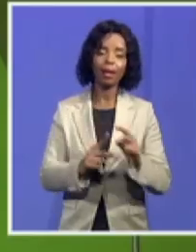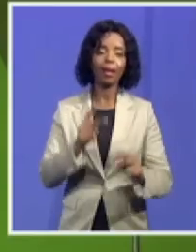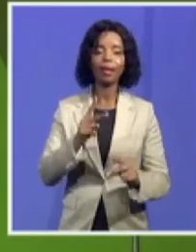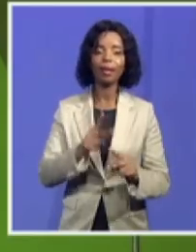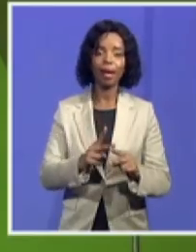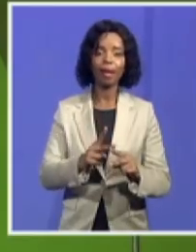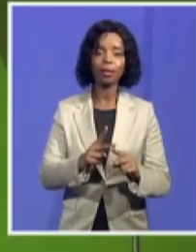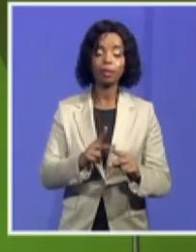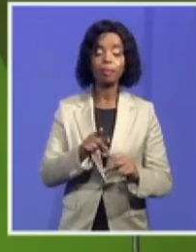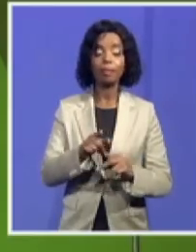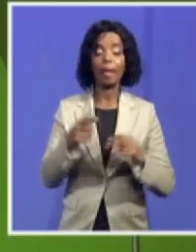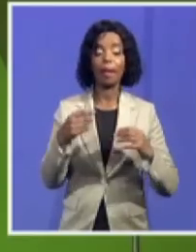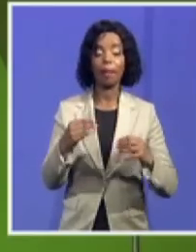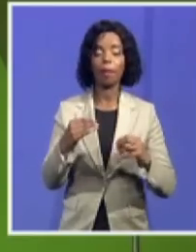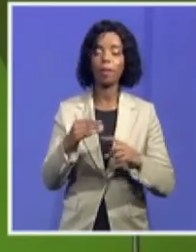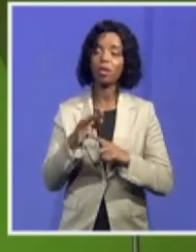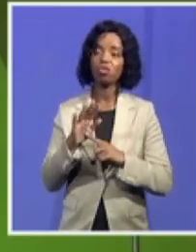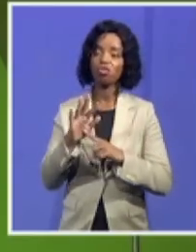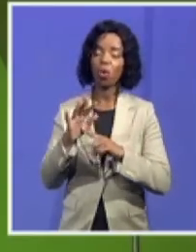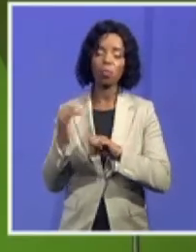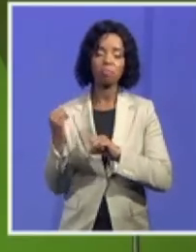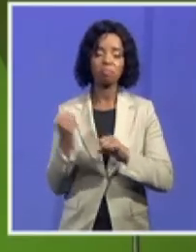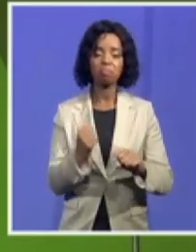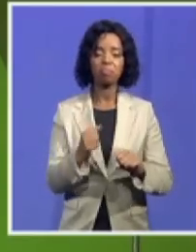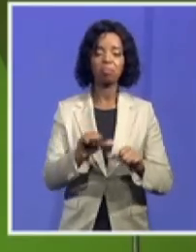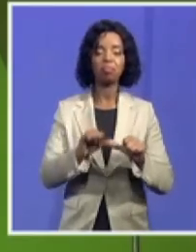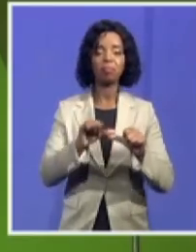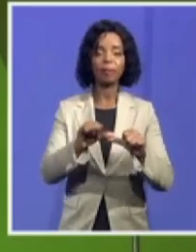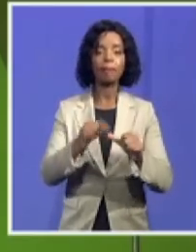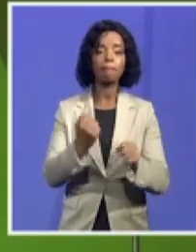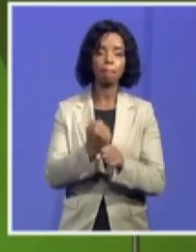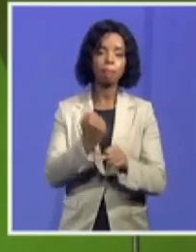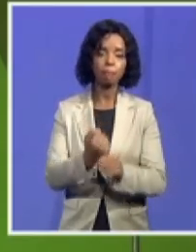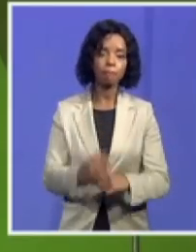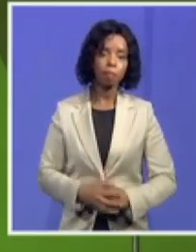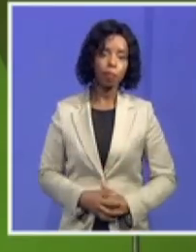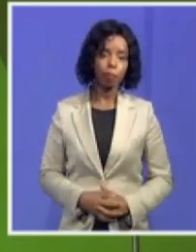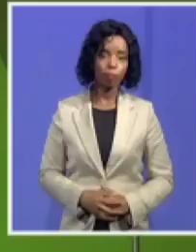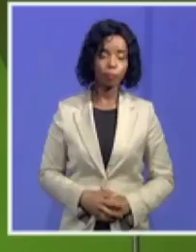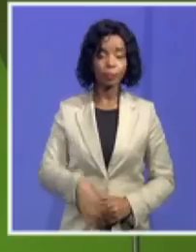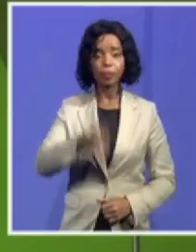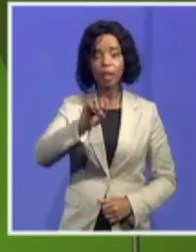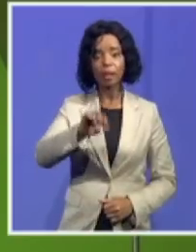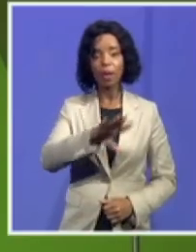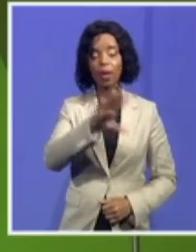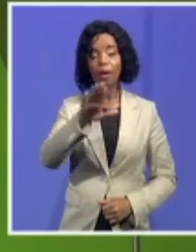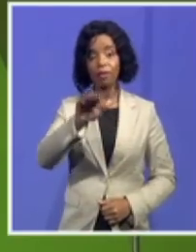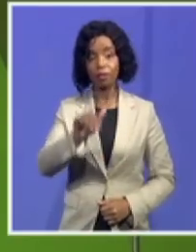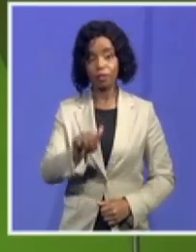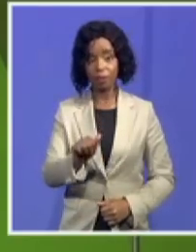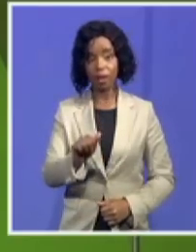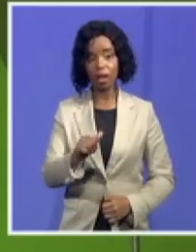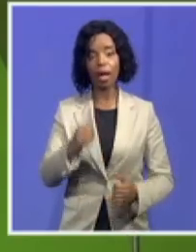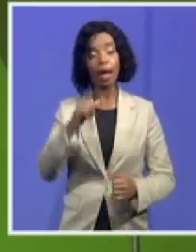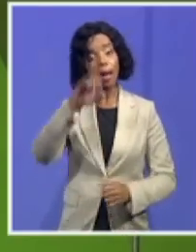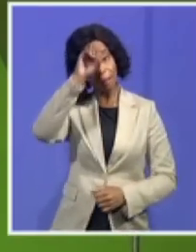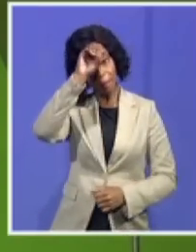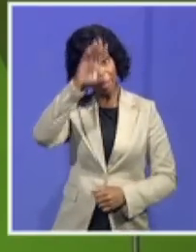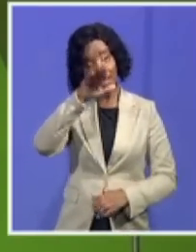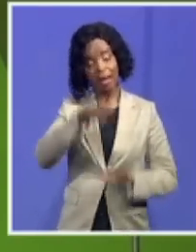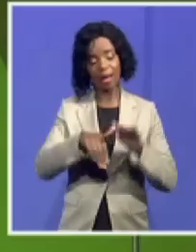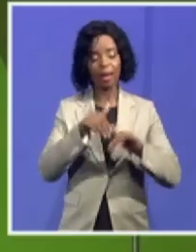its resilience. In South Africa, mining registered growth of